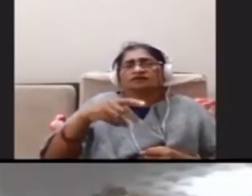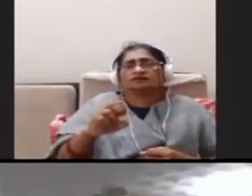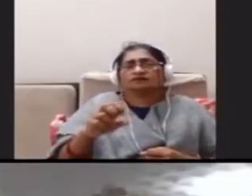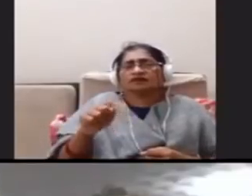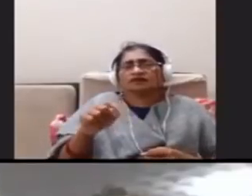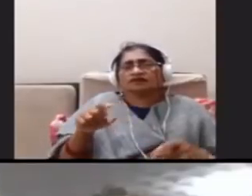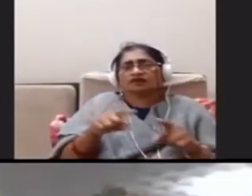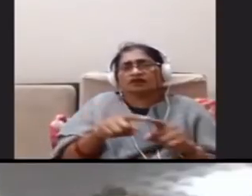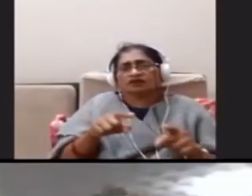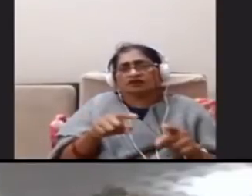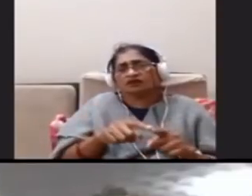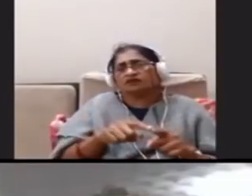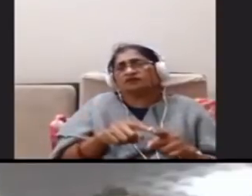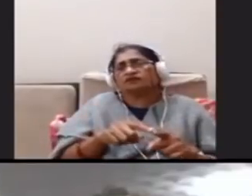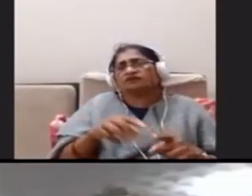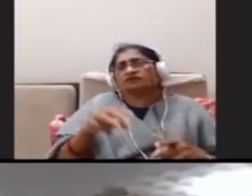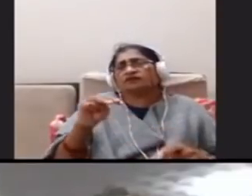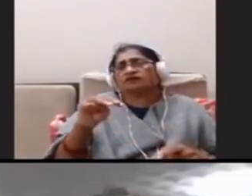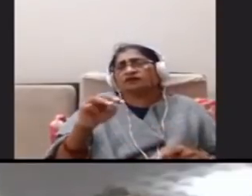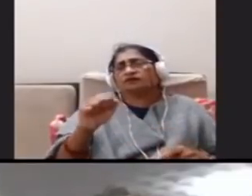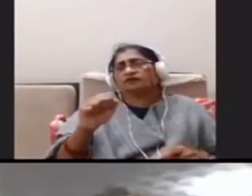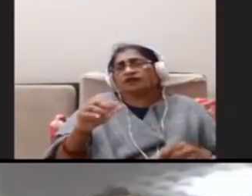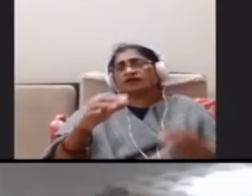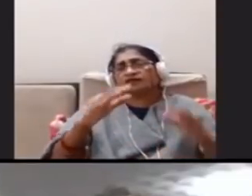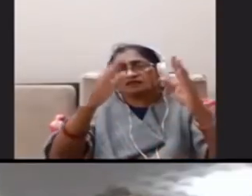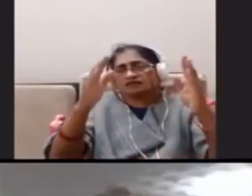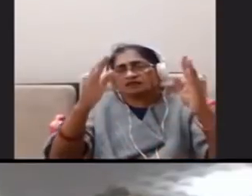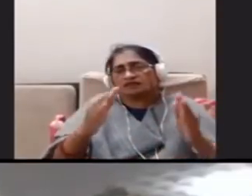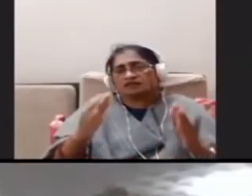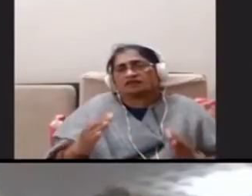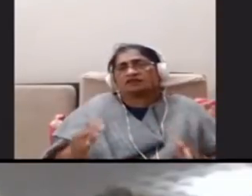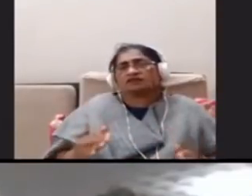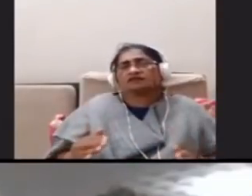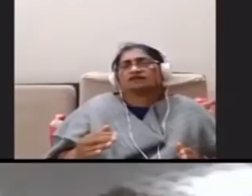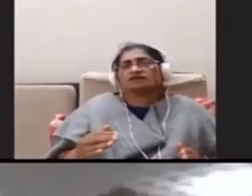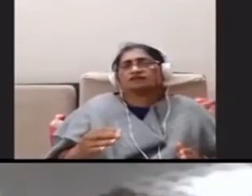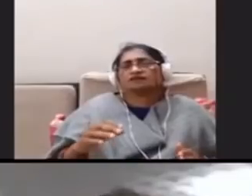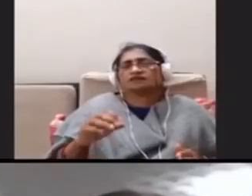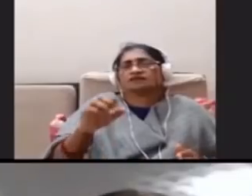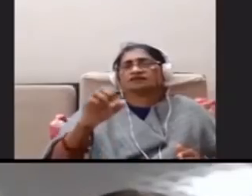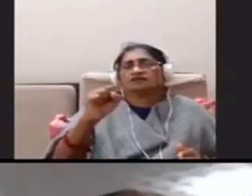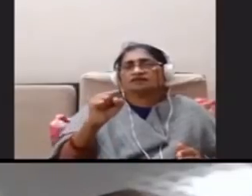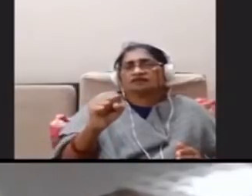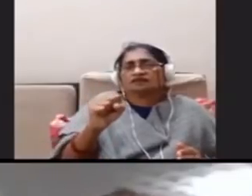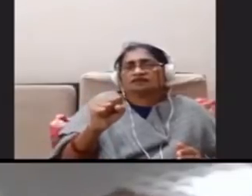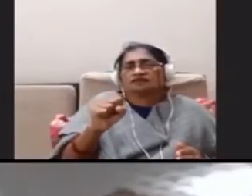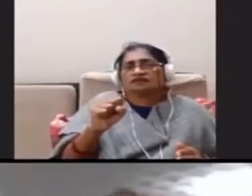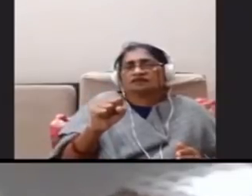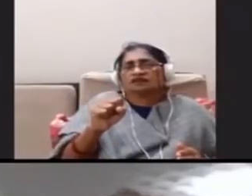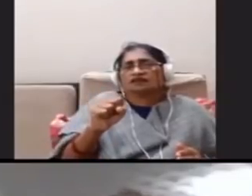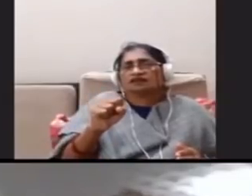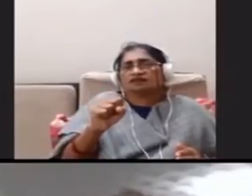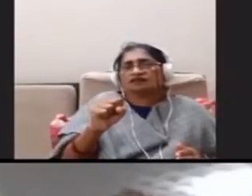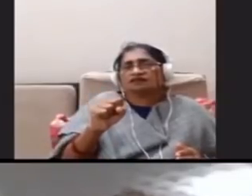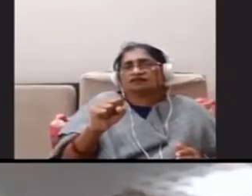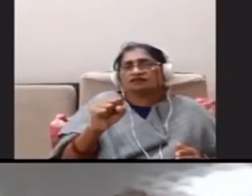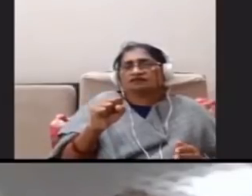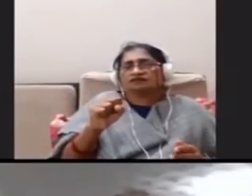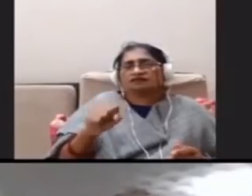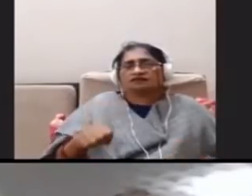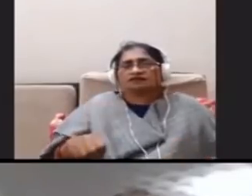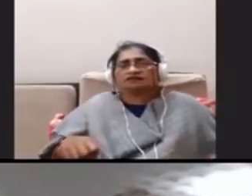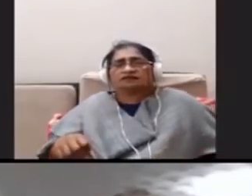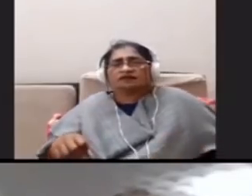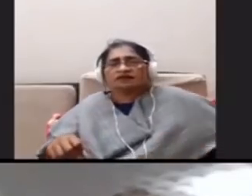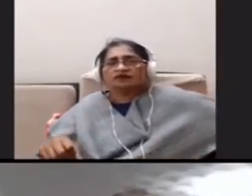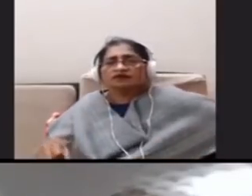subject of Mark Quinn's sculpture in the white marble Peter Hull, you know, very similar to Allison's. So, you know, I have actually even seen some of